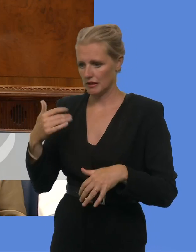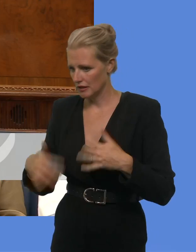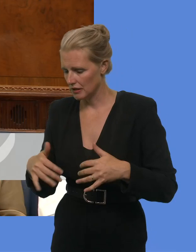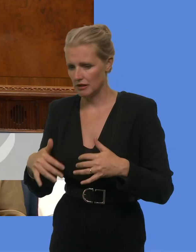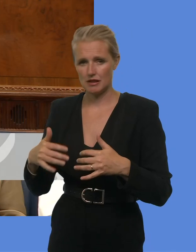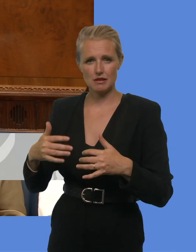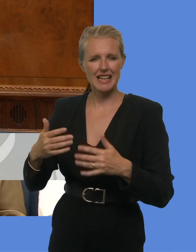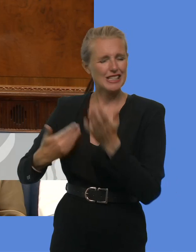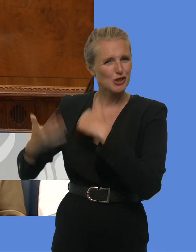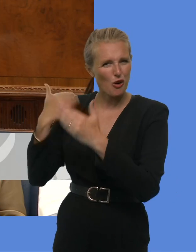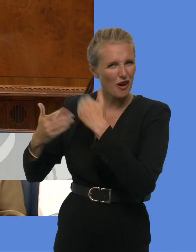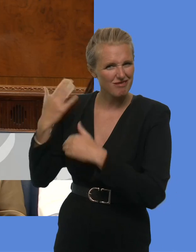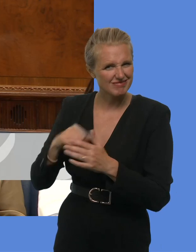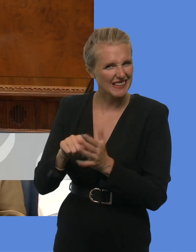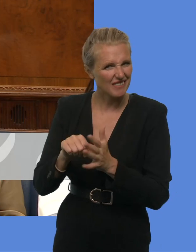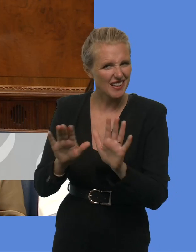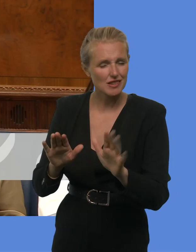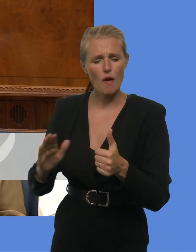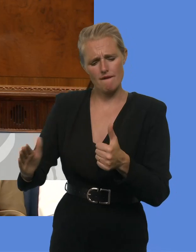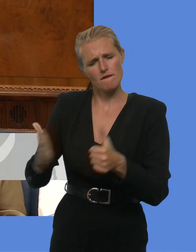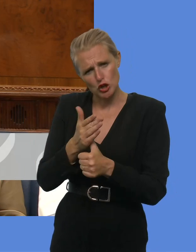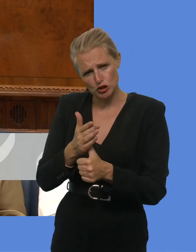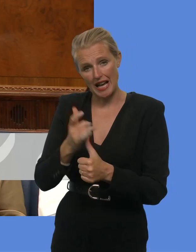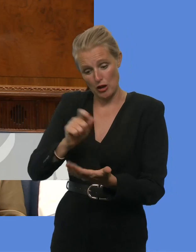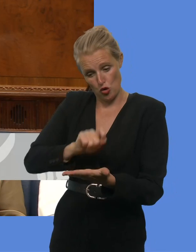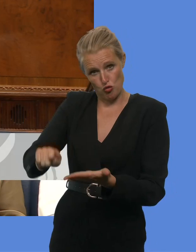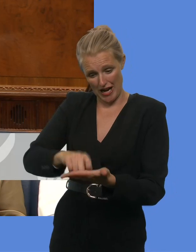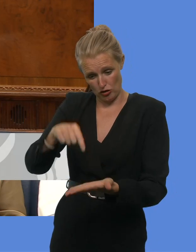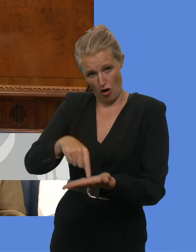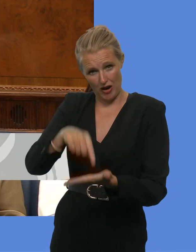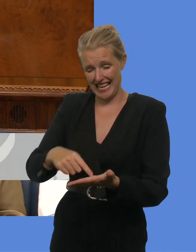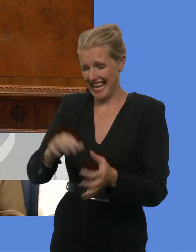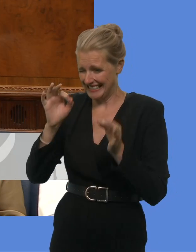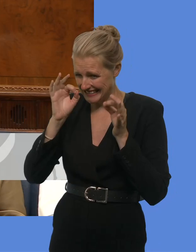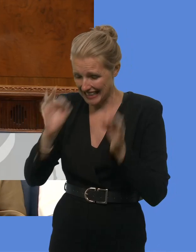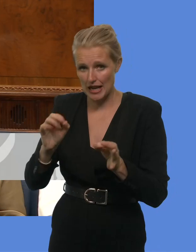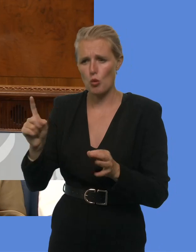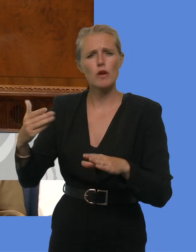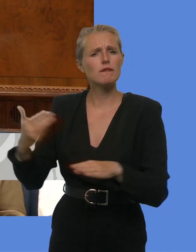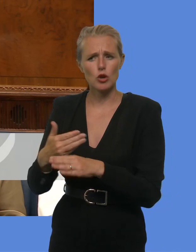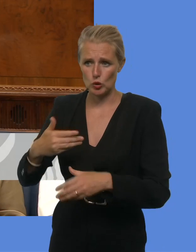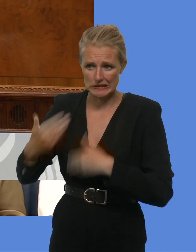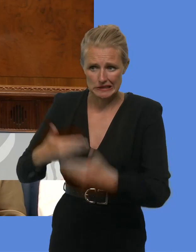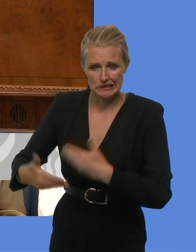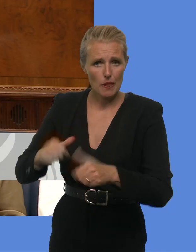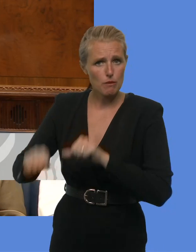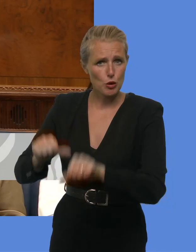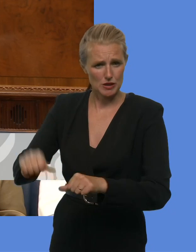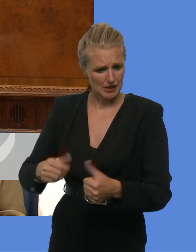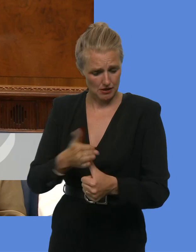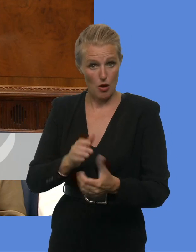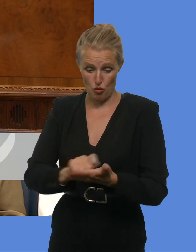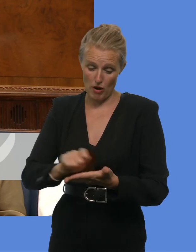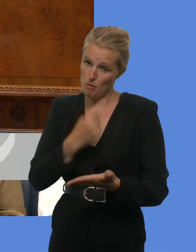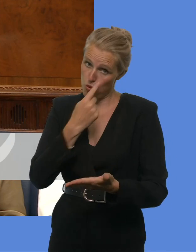I suppose two things. Firstly, could we get in writing exactly what has been done to speed up the process? And secondly,